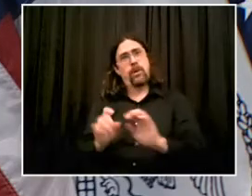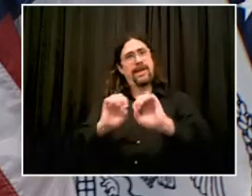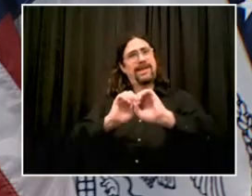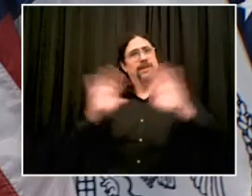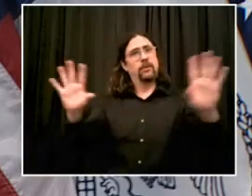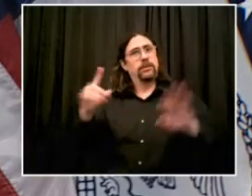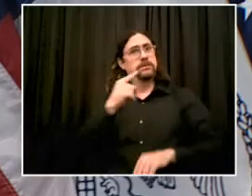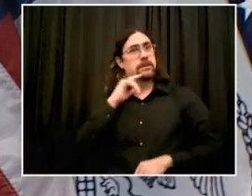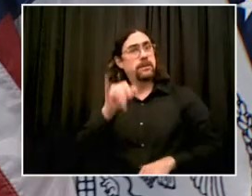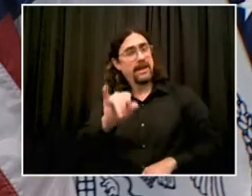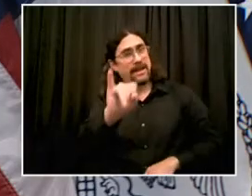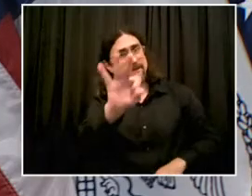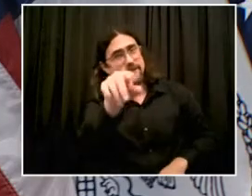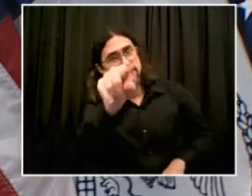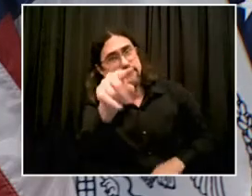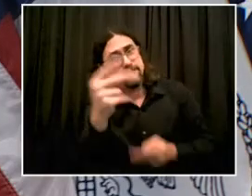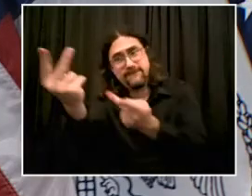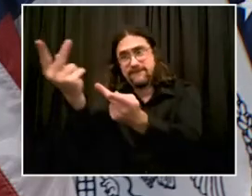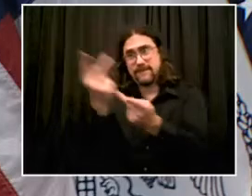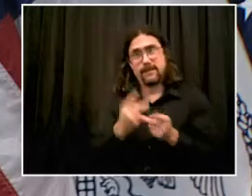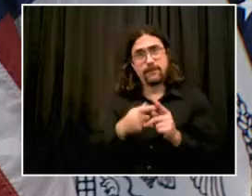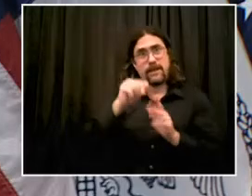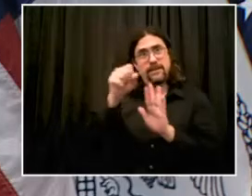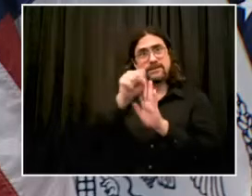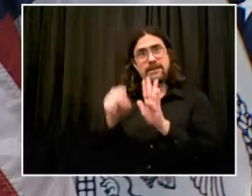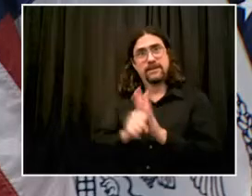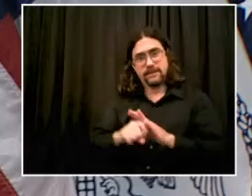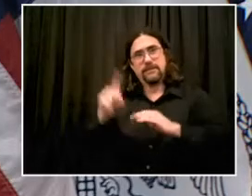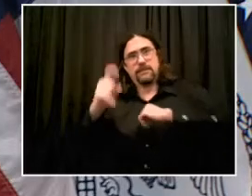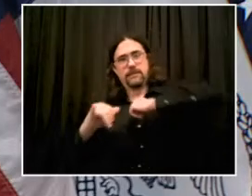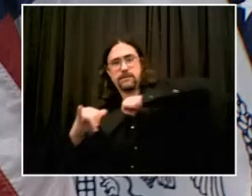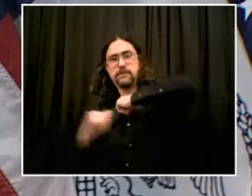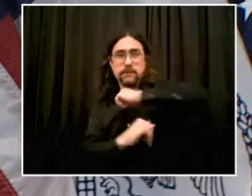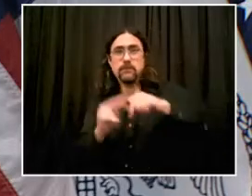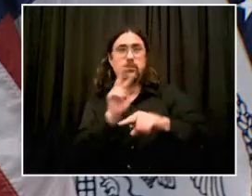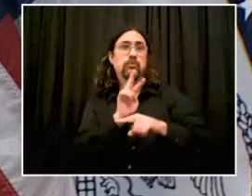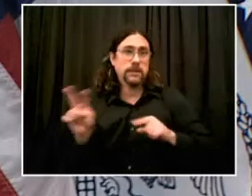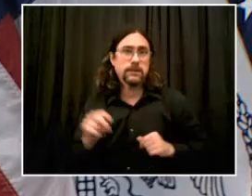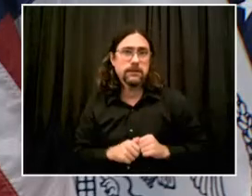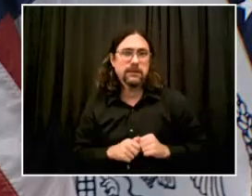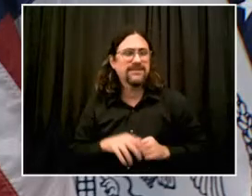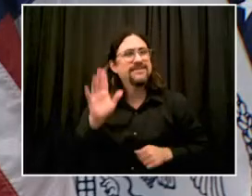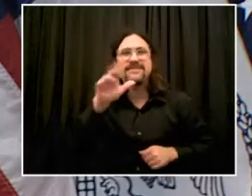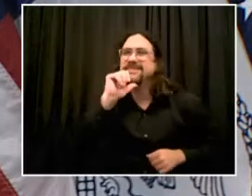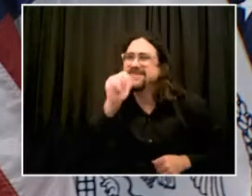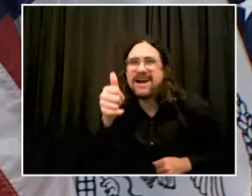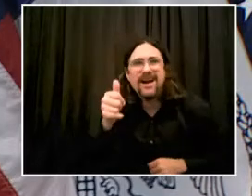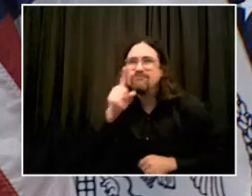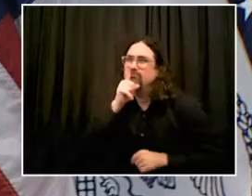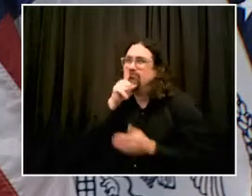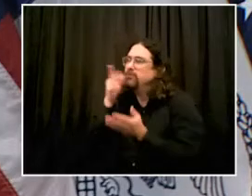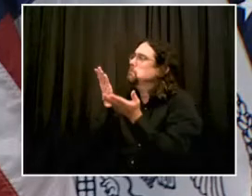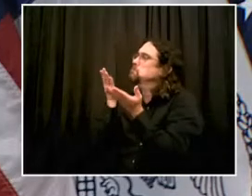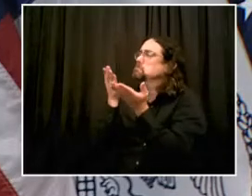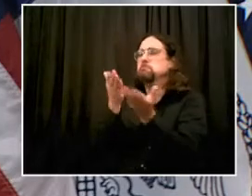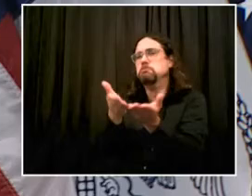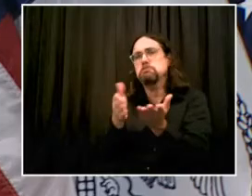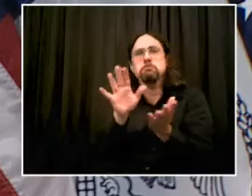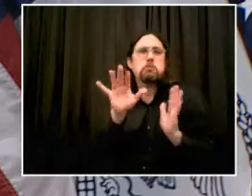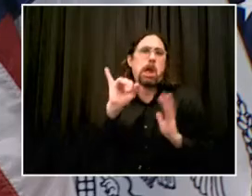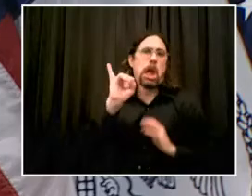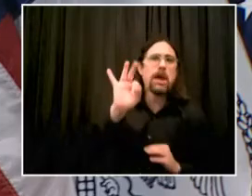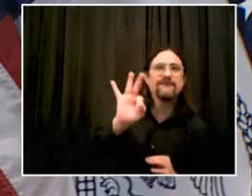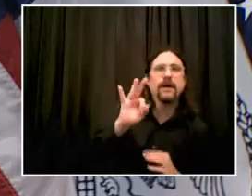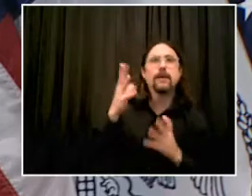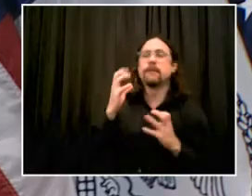to help you quarantine. But if you don't respect our laws, we will penalize you, because this is about protecting the health and